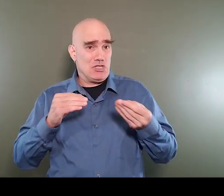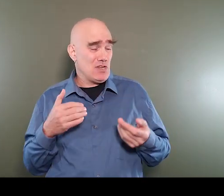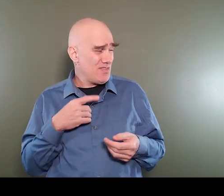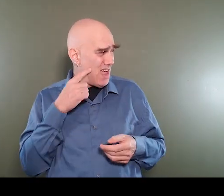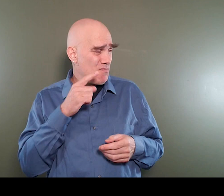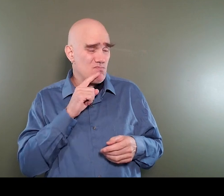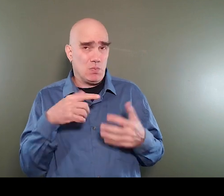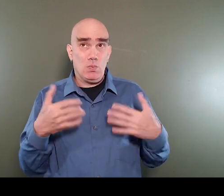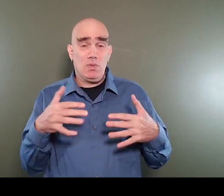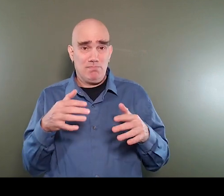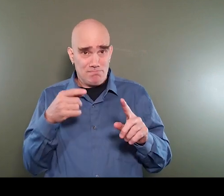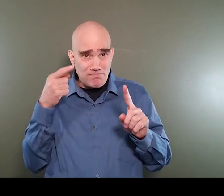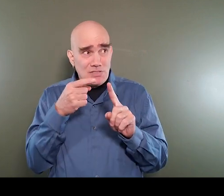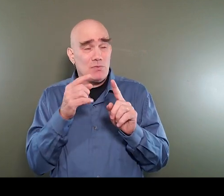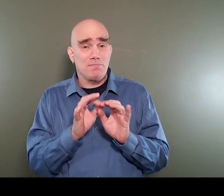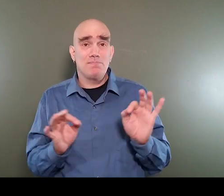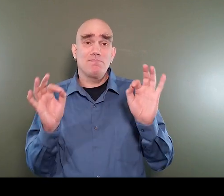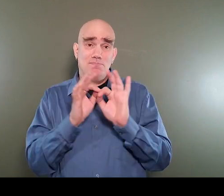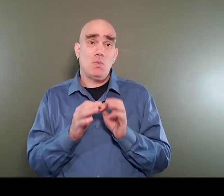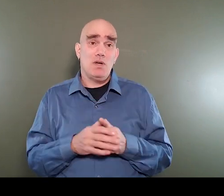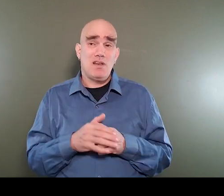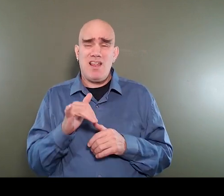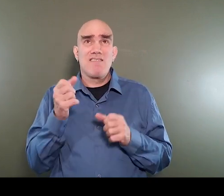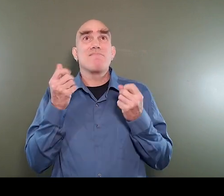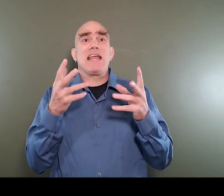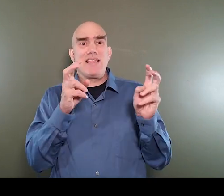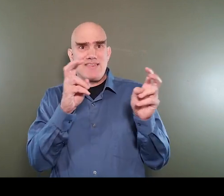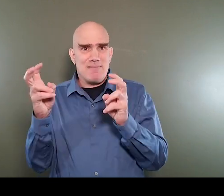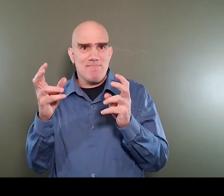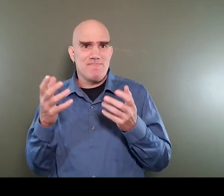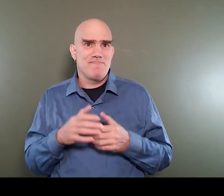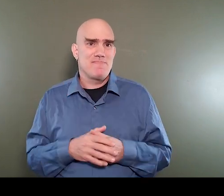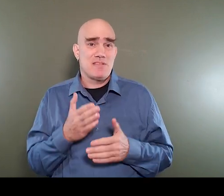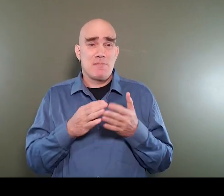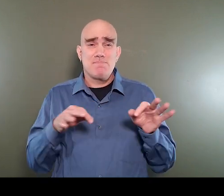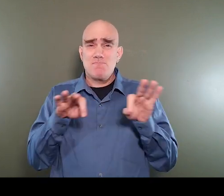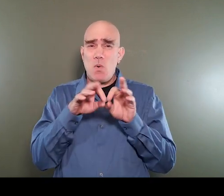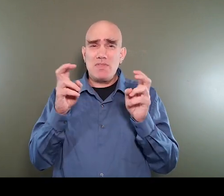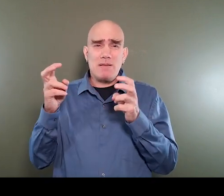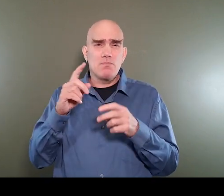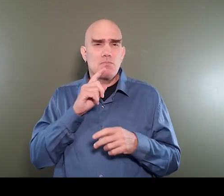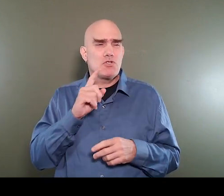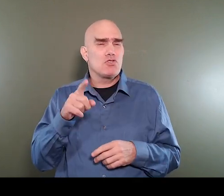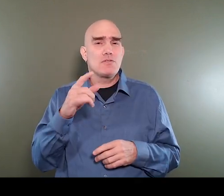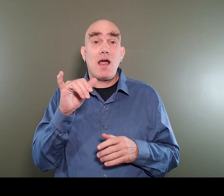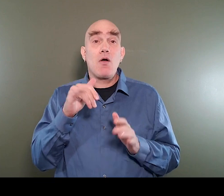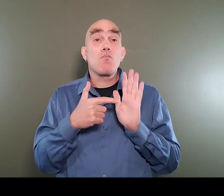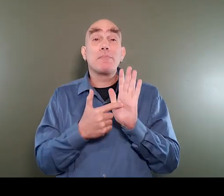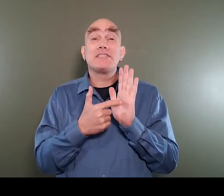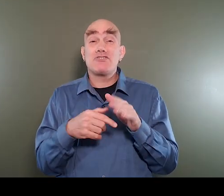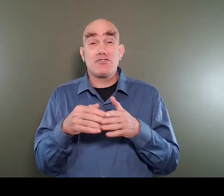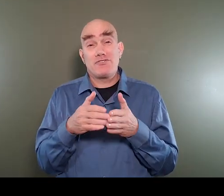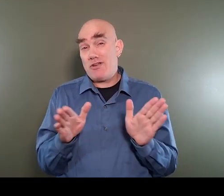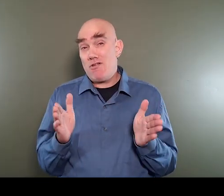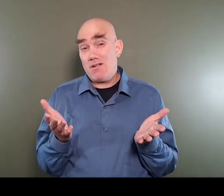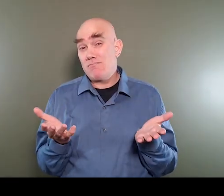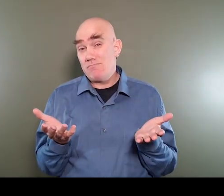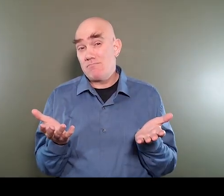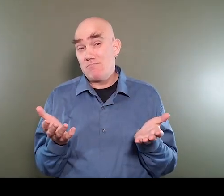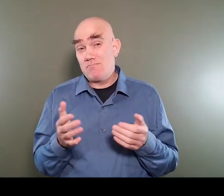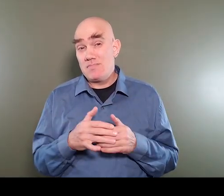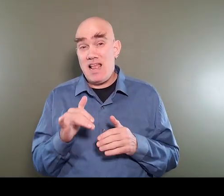by their messaging. I thought they were particularly important. Like there were a lot of themes. Some of the important themes were like